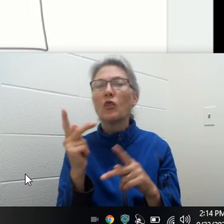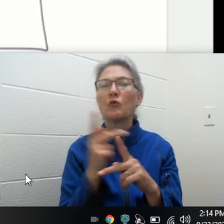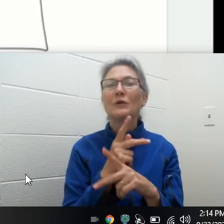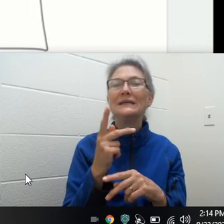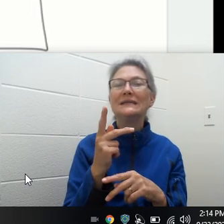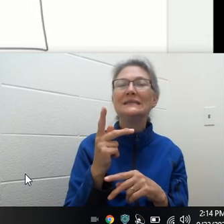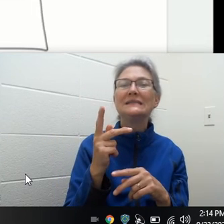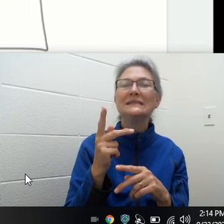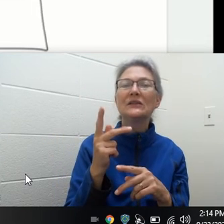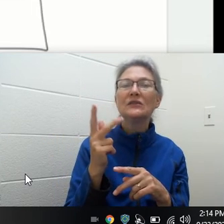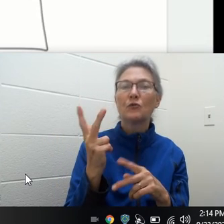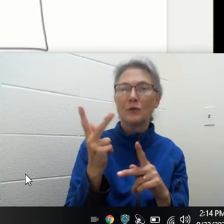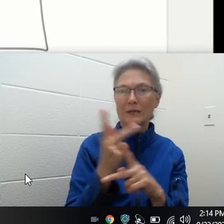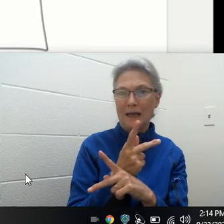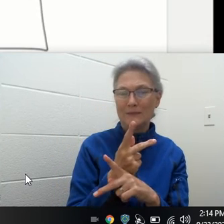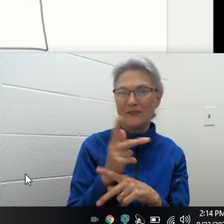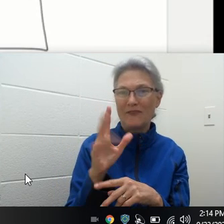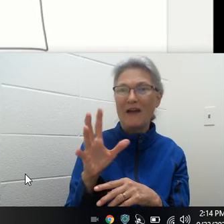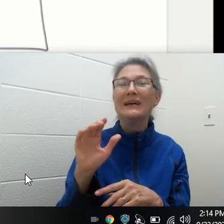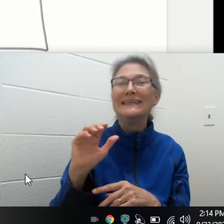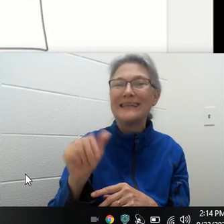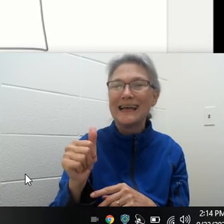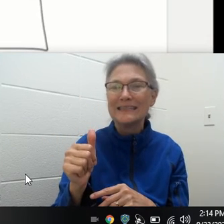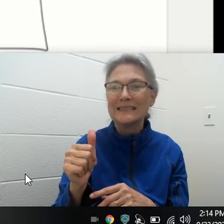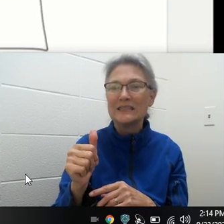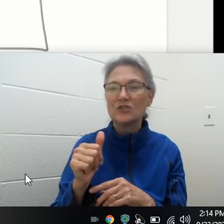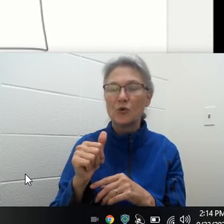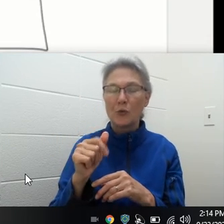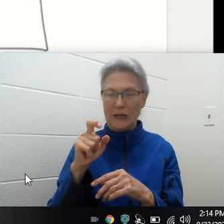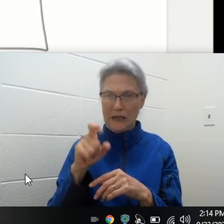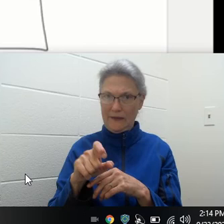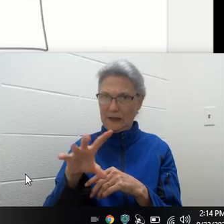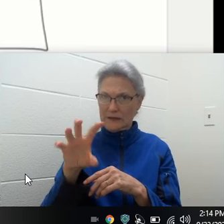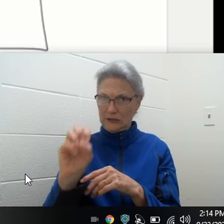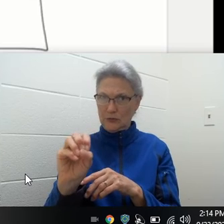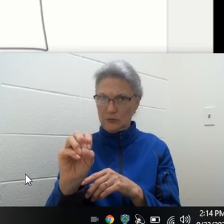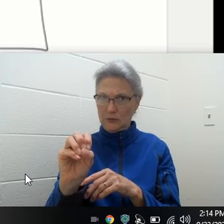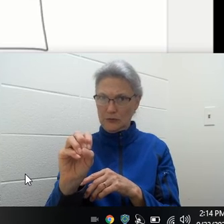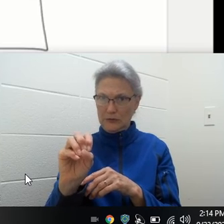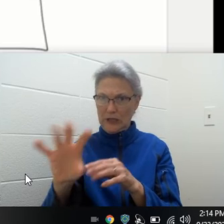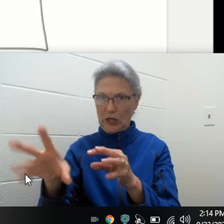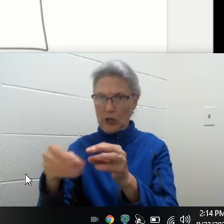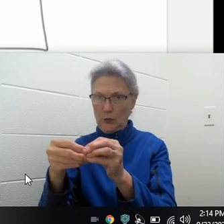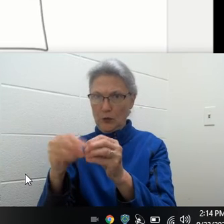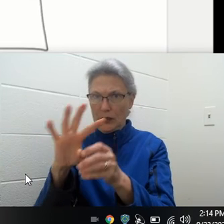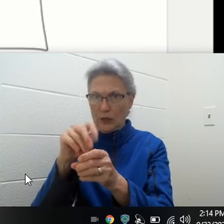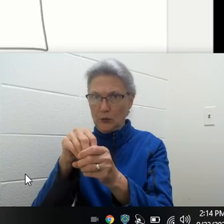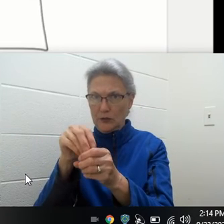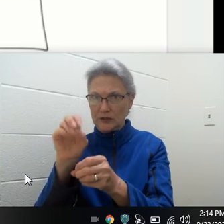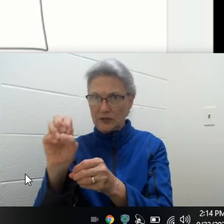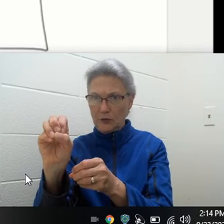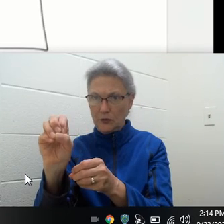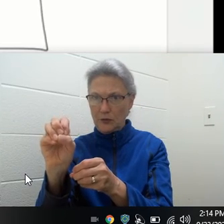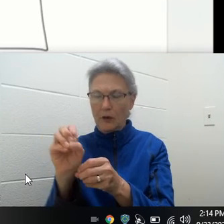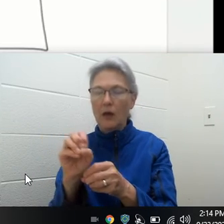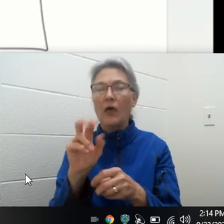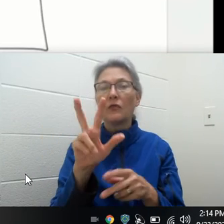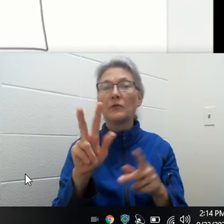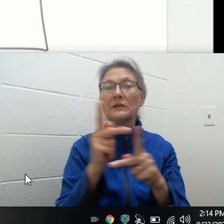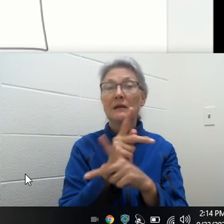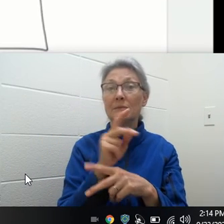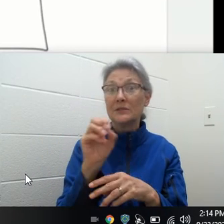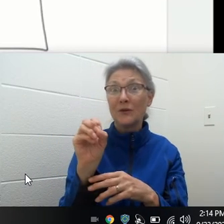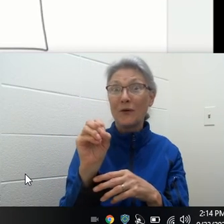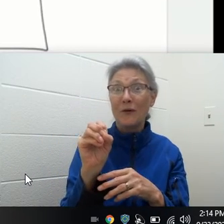5 tens. So let's go ahead and let's add in our 0. And last but not least, 3 times 0 is...